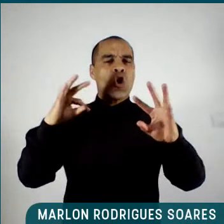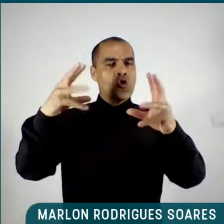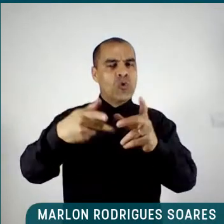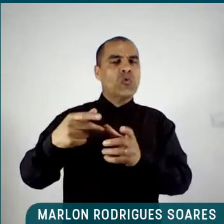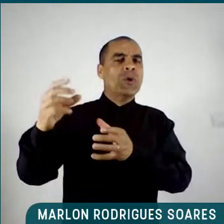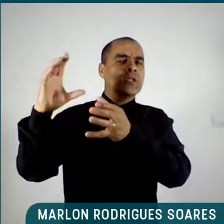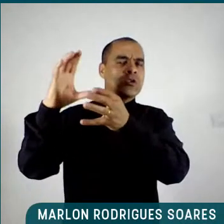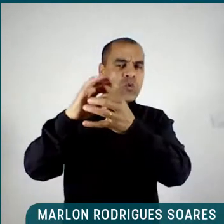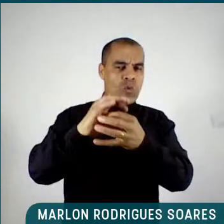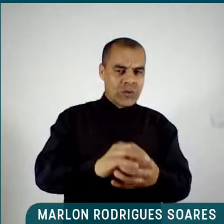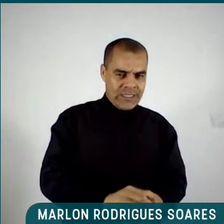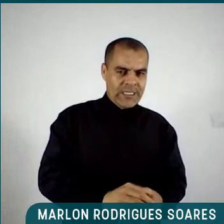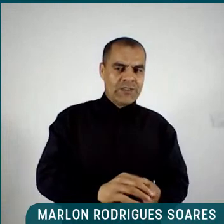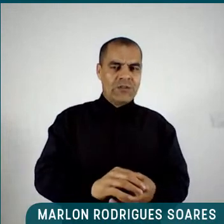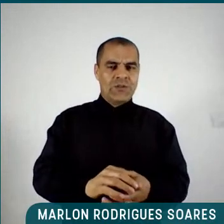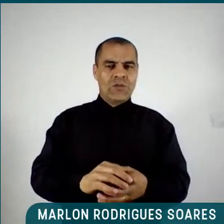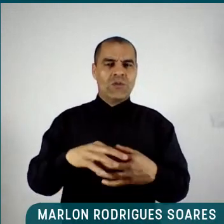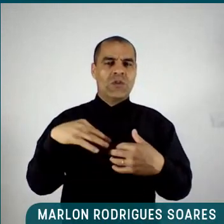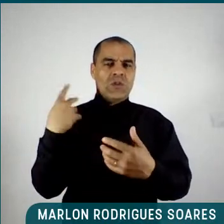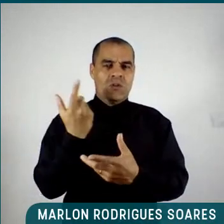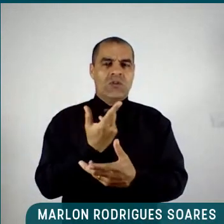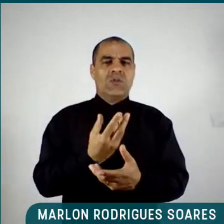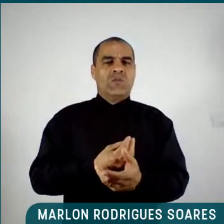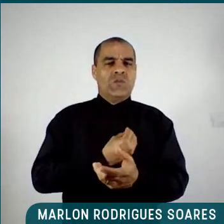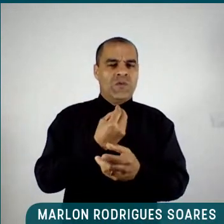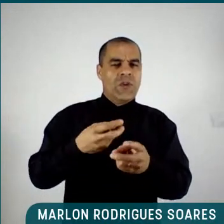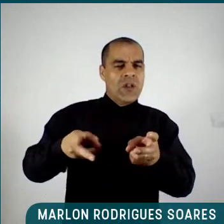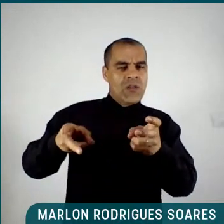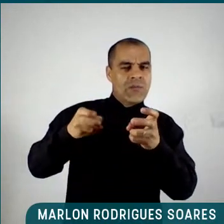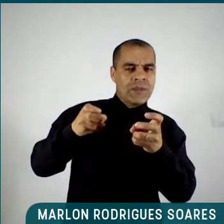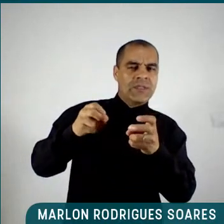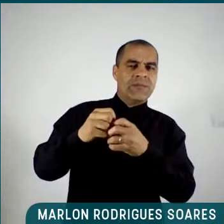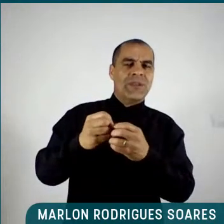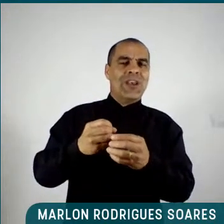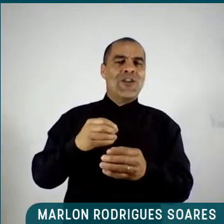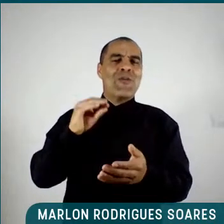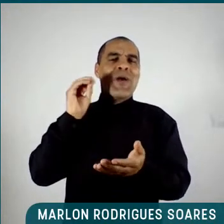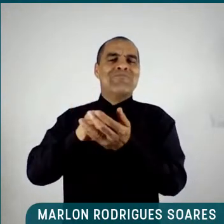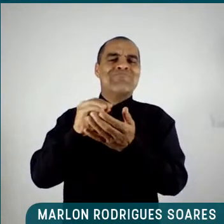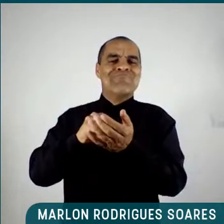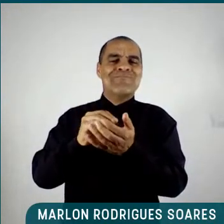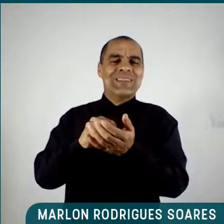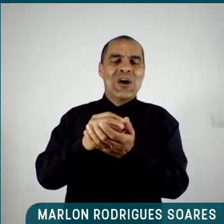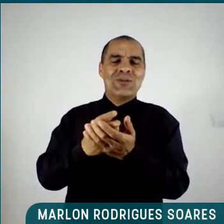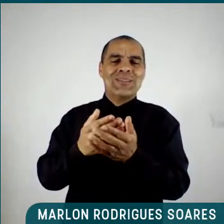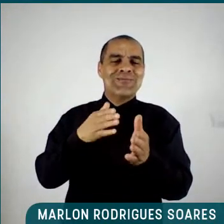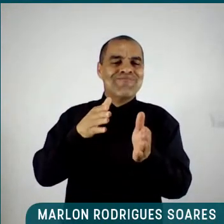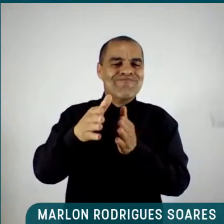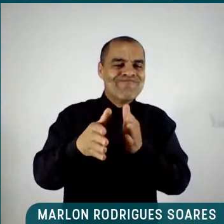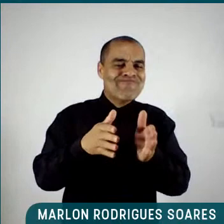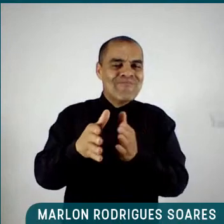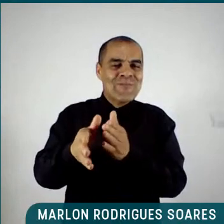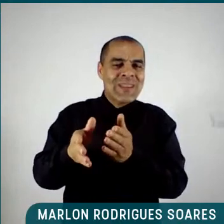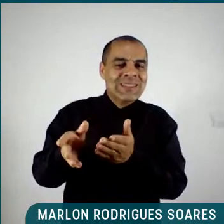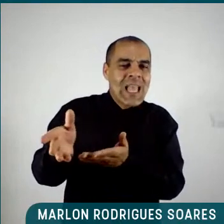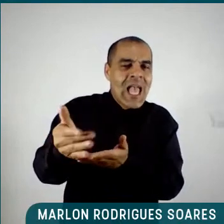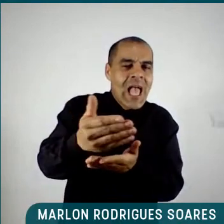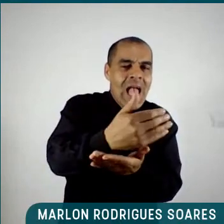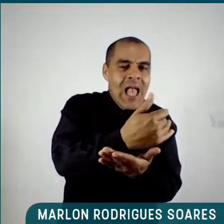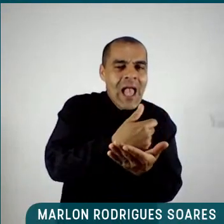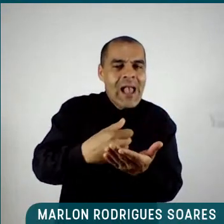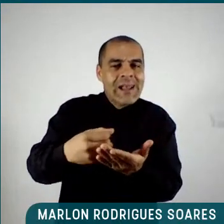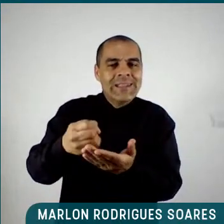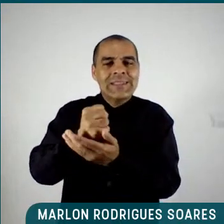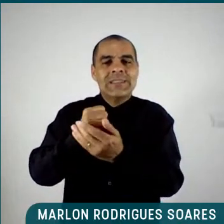all types of women, transgender women. And if you take into account all of that, Marina, and the fact